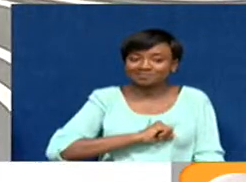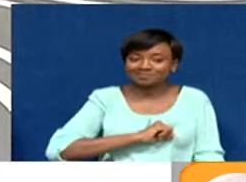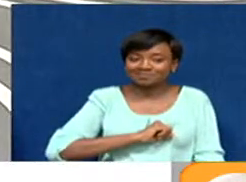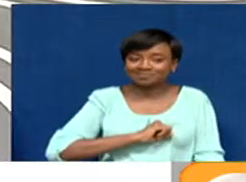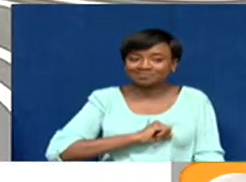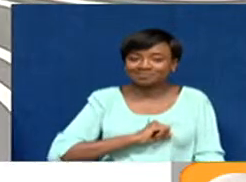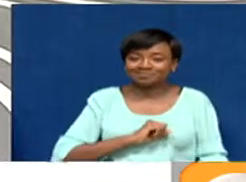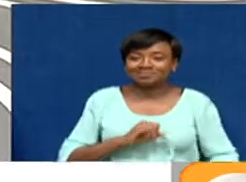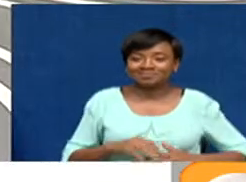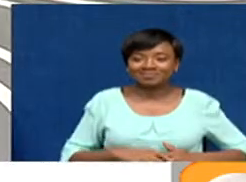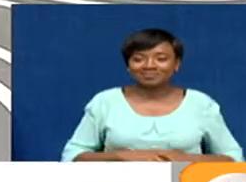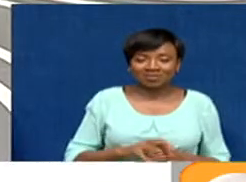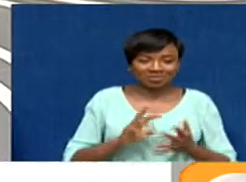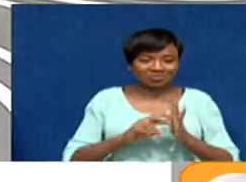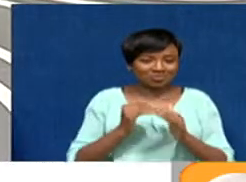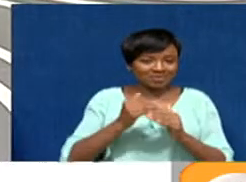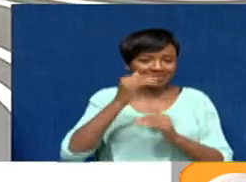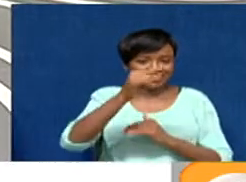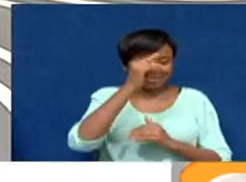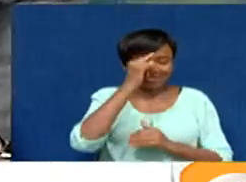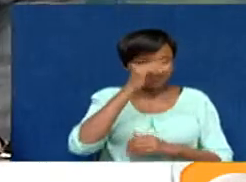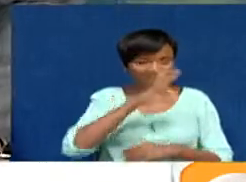the next government.